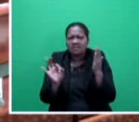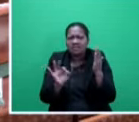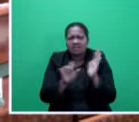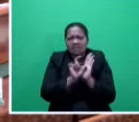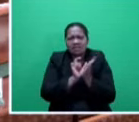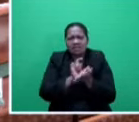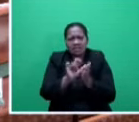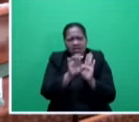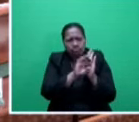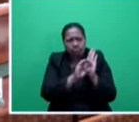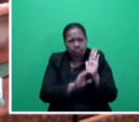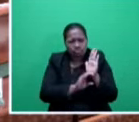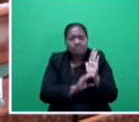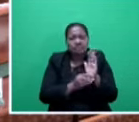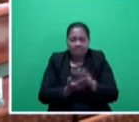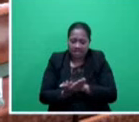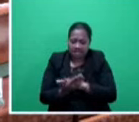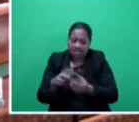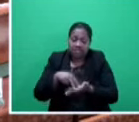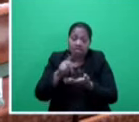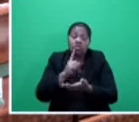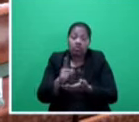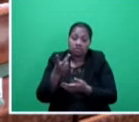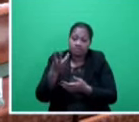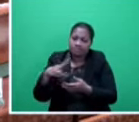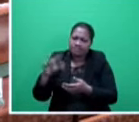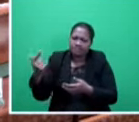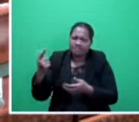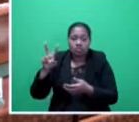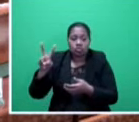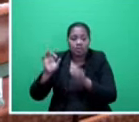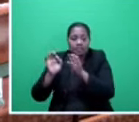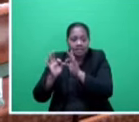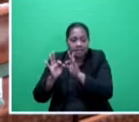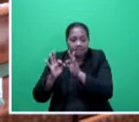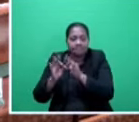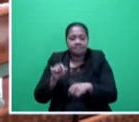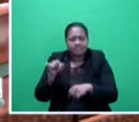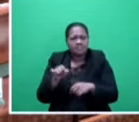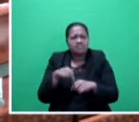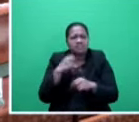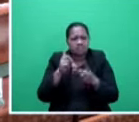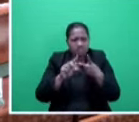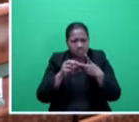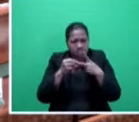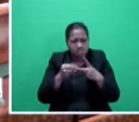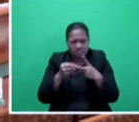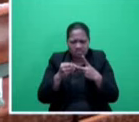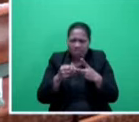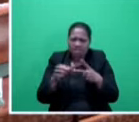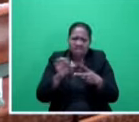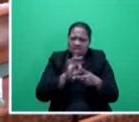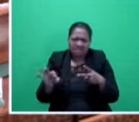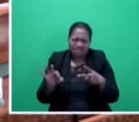Standing Orders 37(2)(b), and two, it does not refer to matters